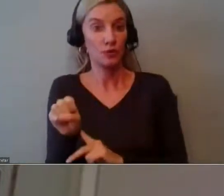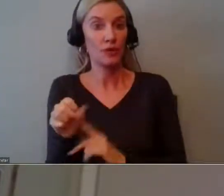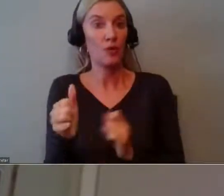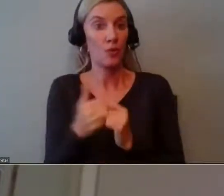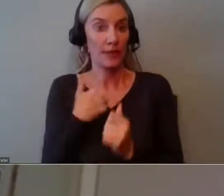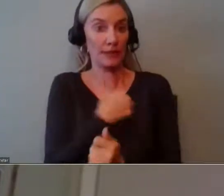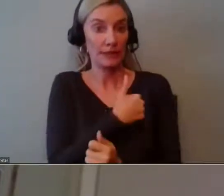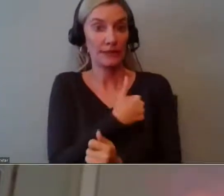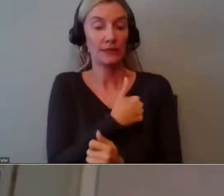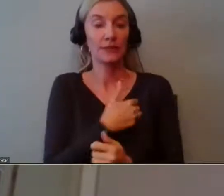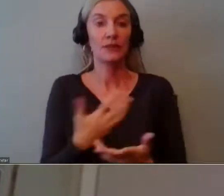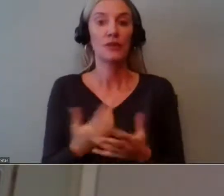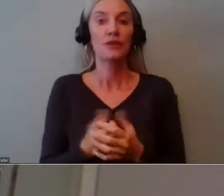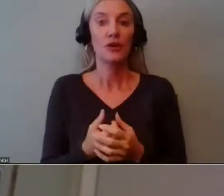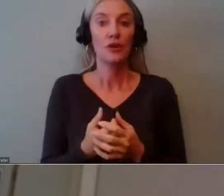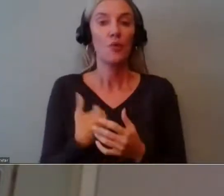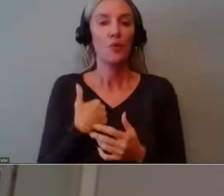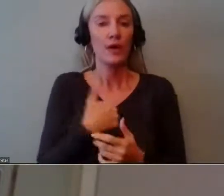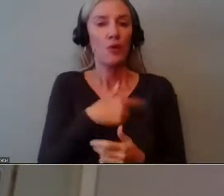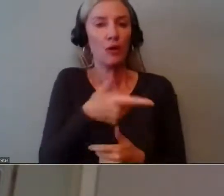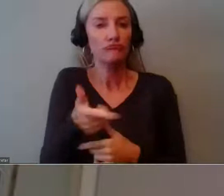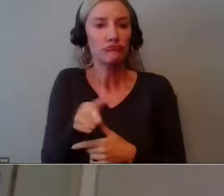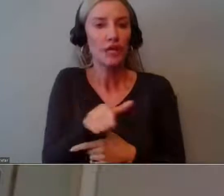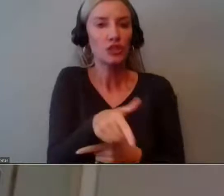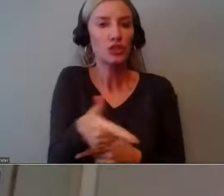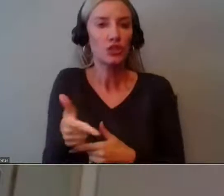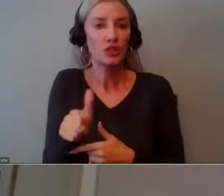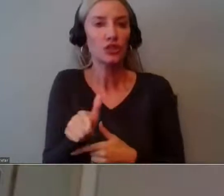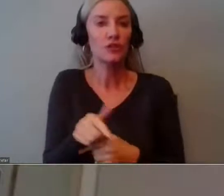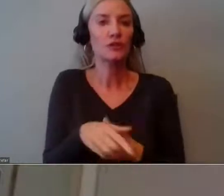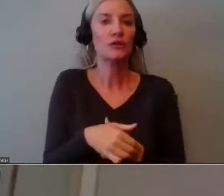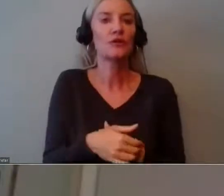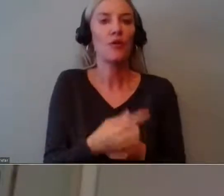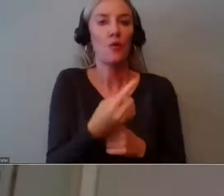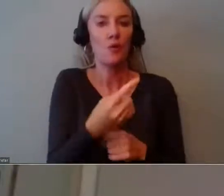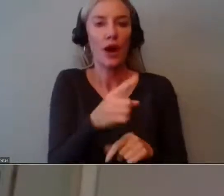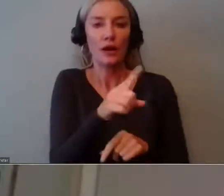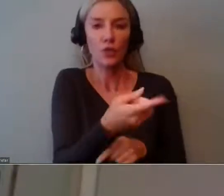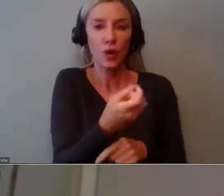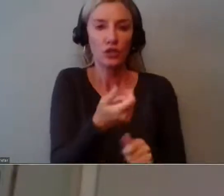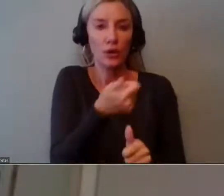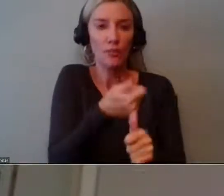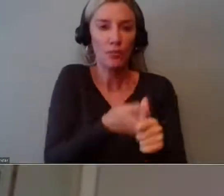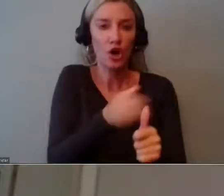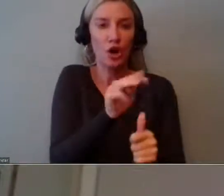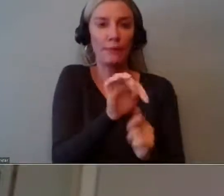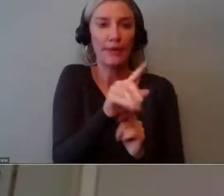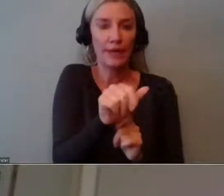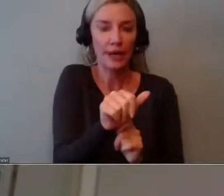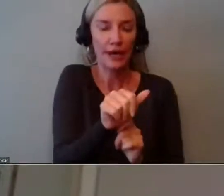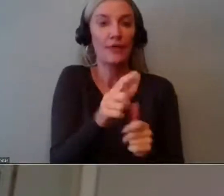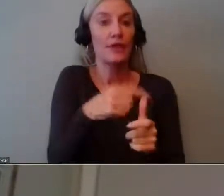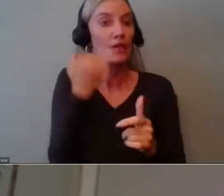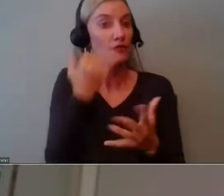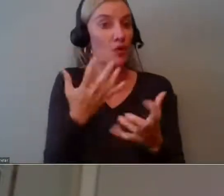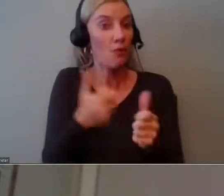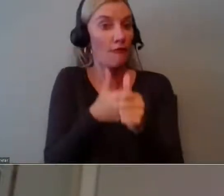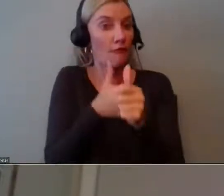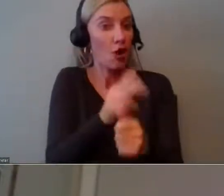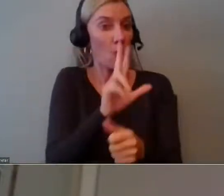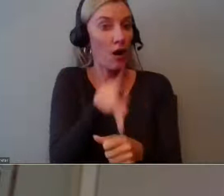of time, we'll go through some rounds and have 1 question per outlet. If you do want to ask a follow-up question to